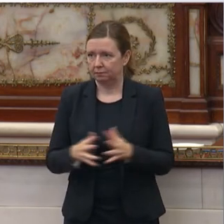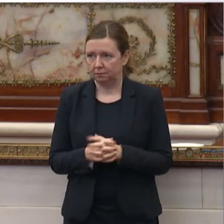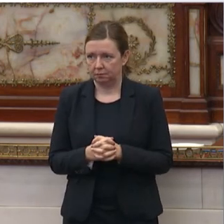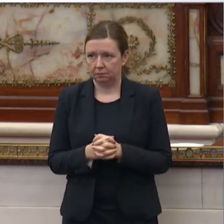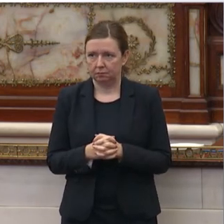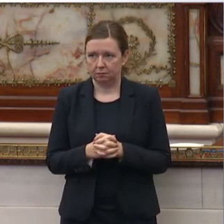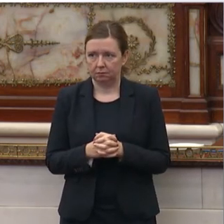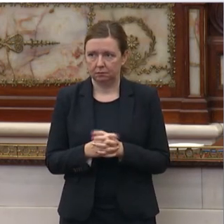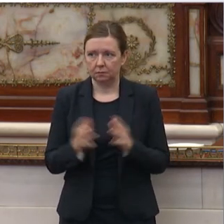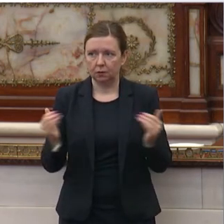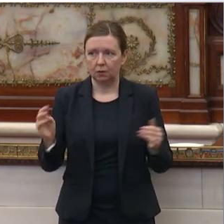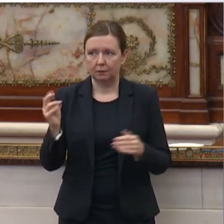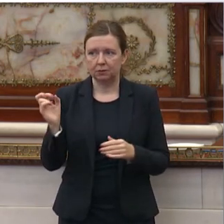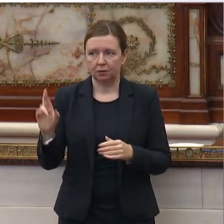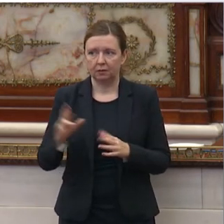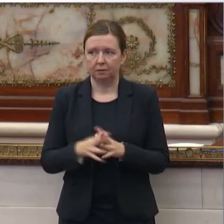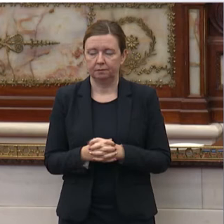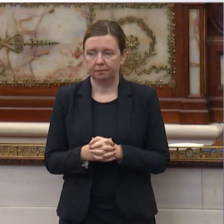Go ahead, Mr. Decker.